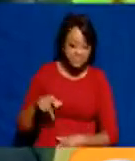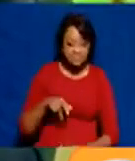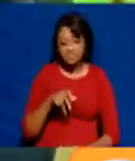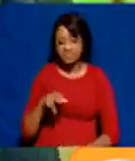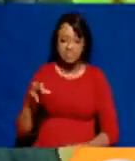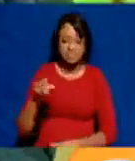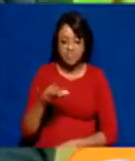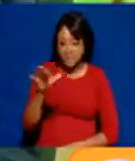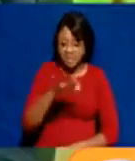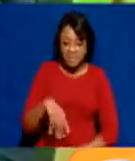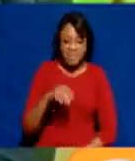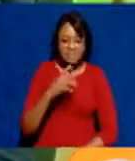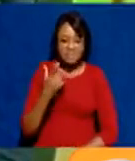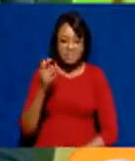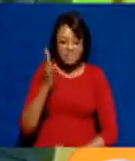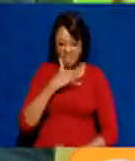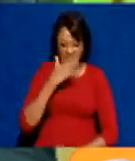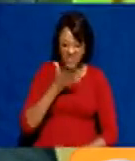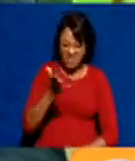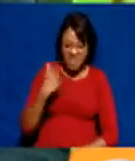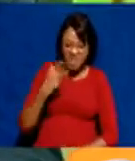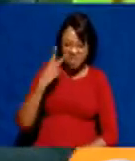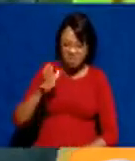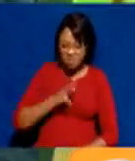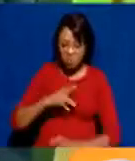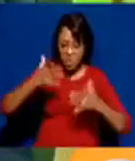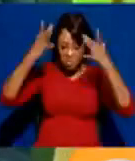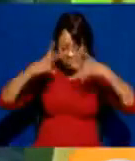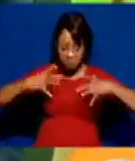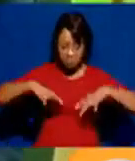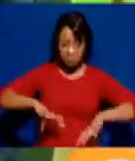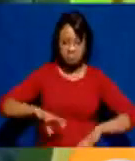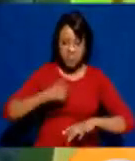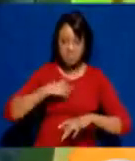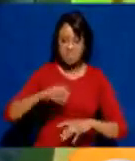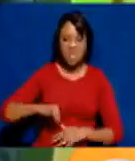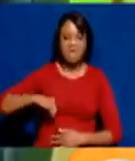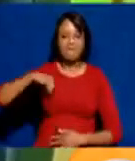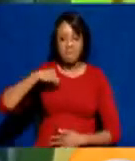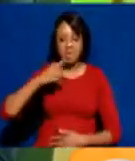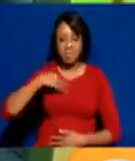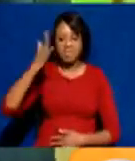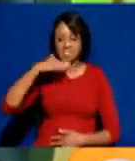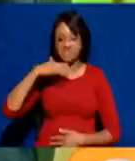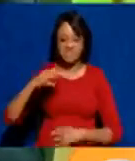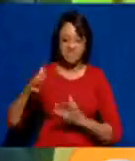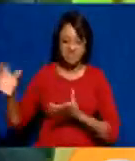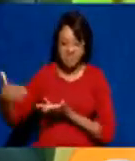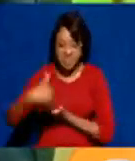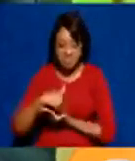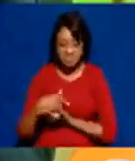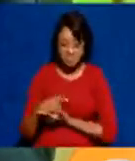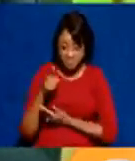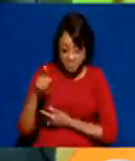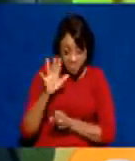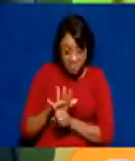into a space where people are handling waste and you see a woman putting on a gear and saying, I am proud to be a waste collector? It's not an everyday sort